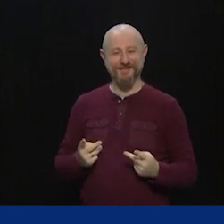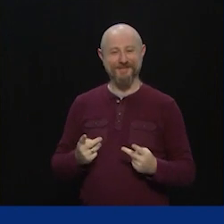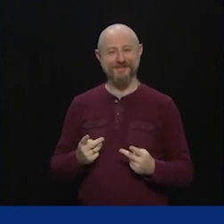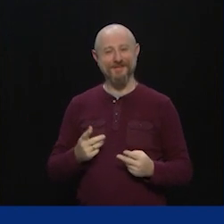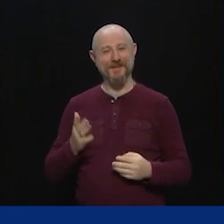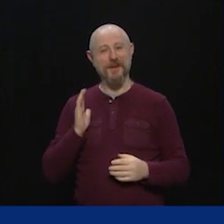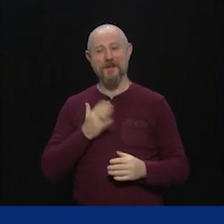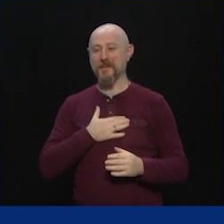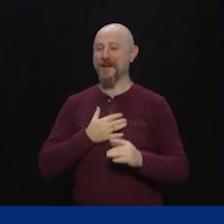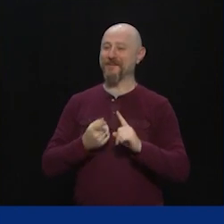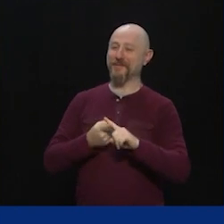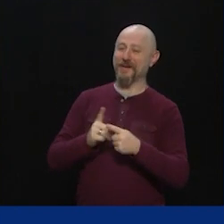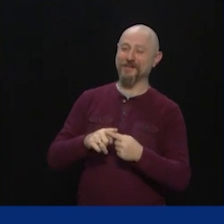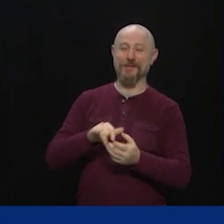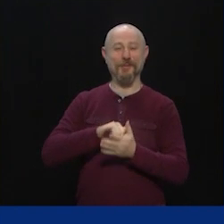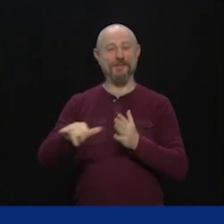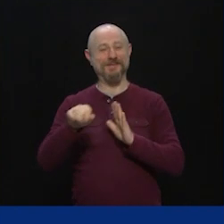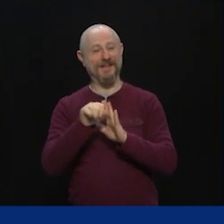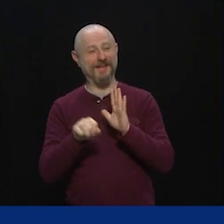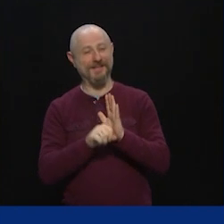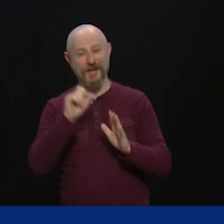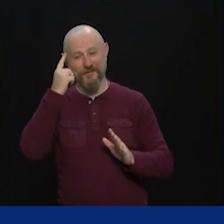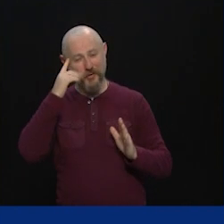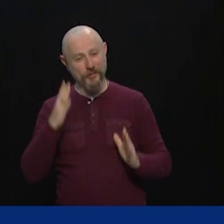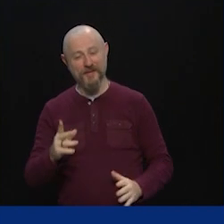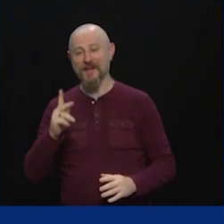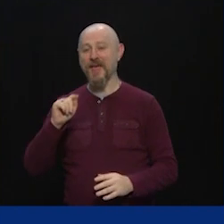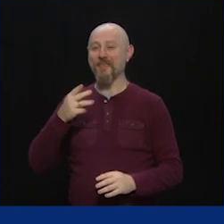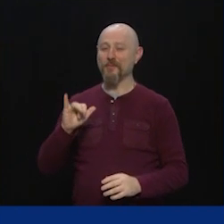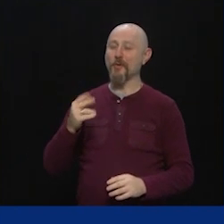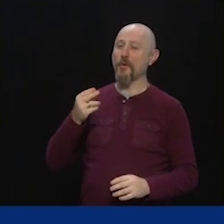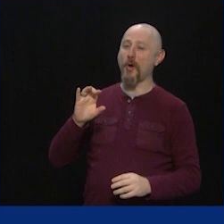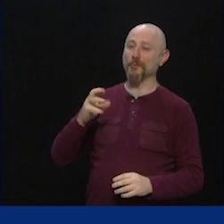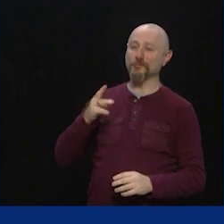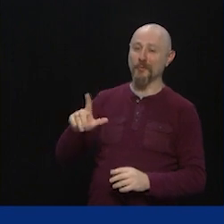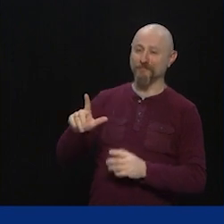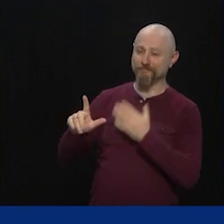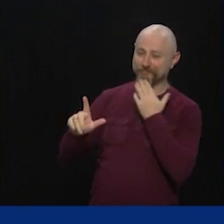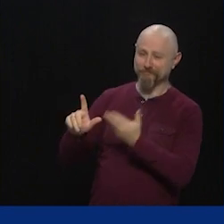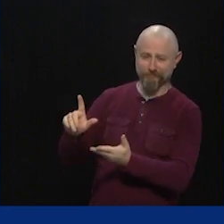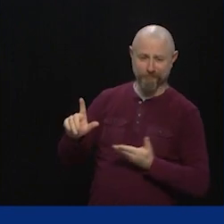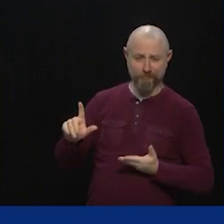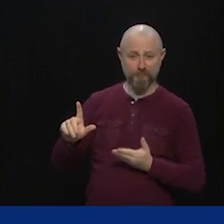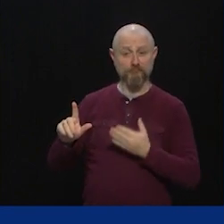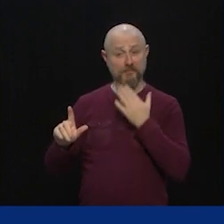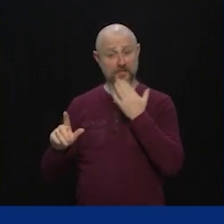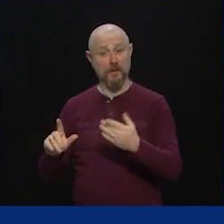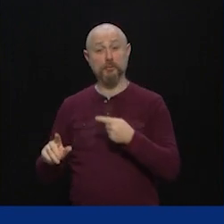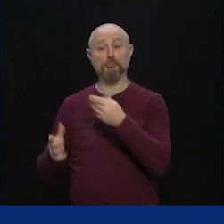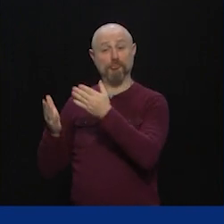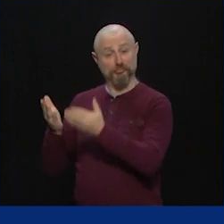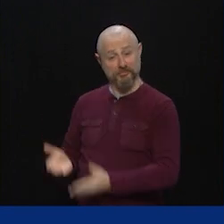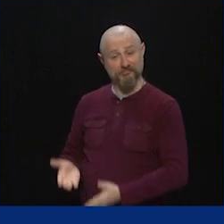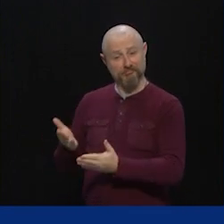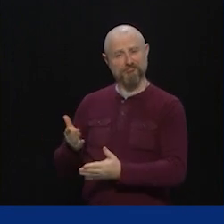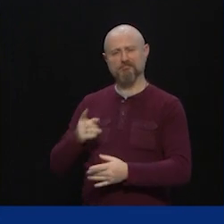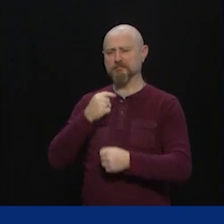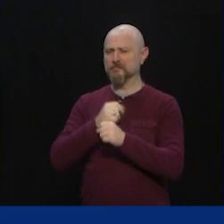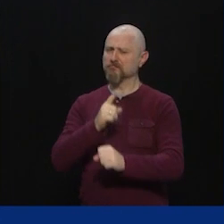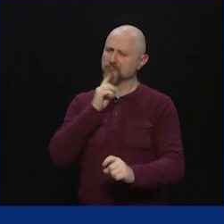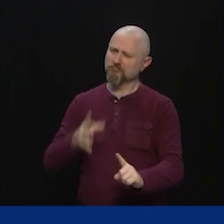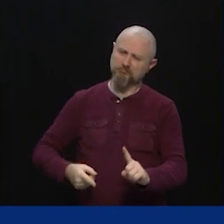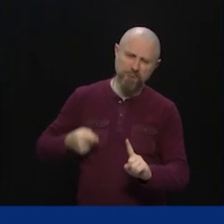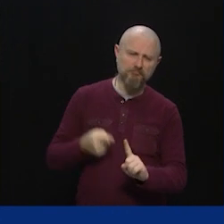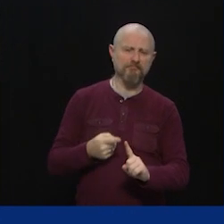Kathy Hochul. I can tell you firsthand, Governor Hochul has made a point to reach out and listen to county executives, mayors, and